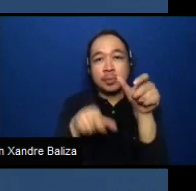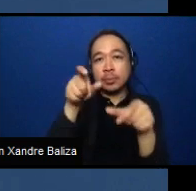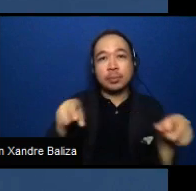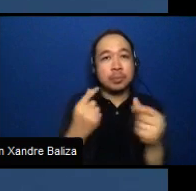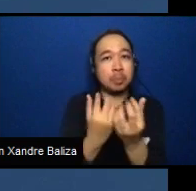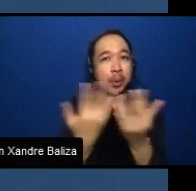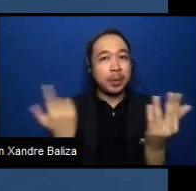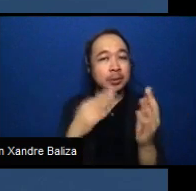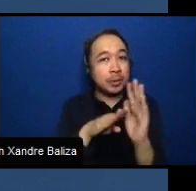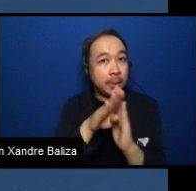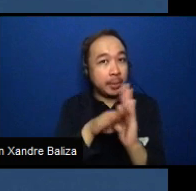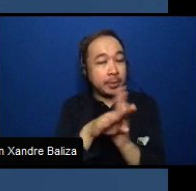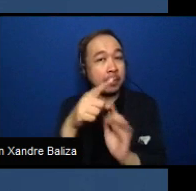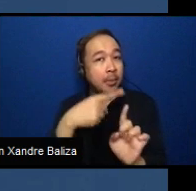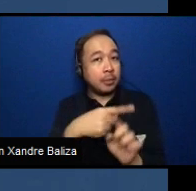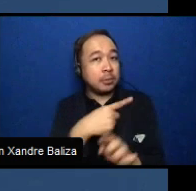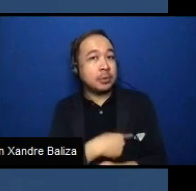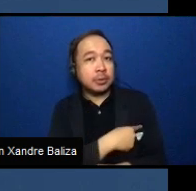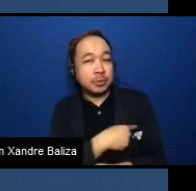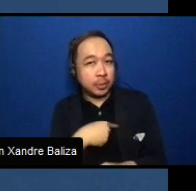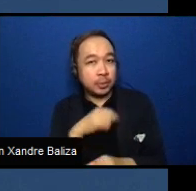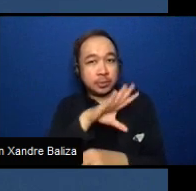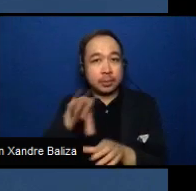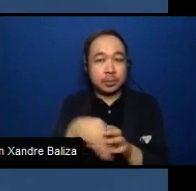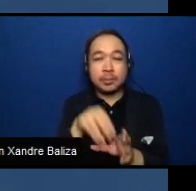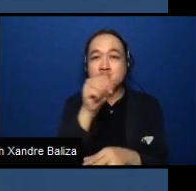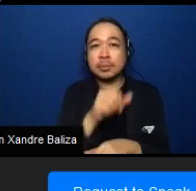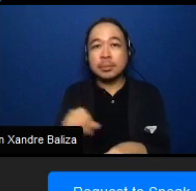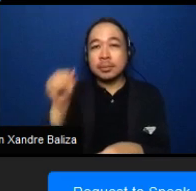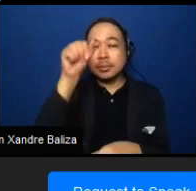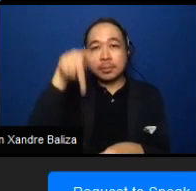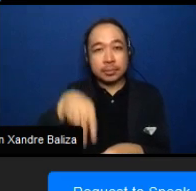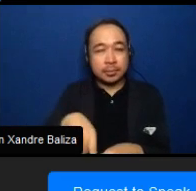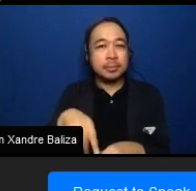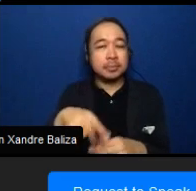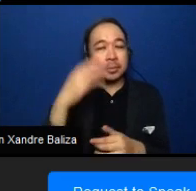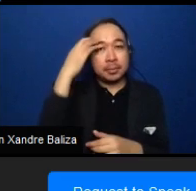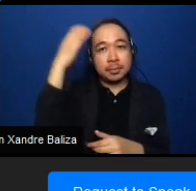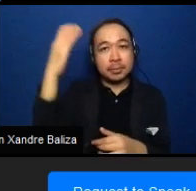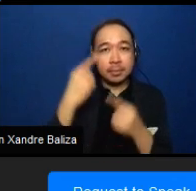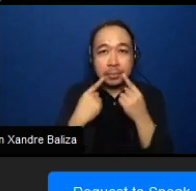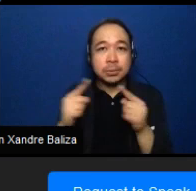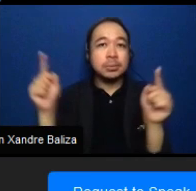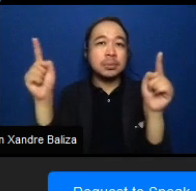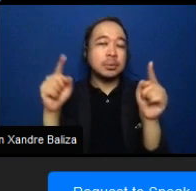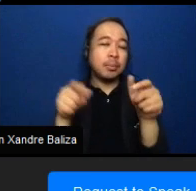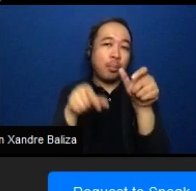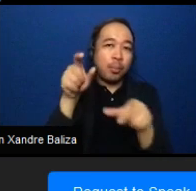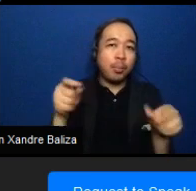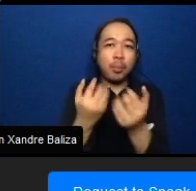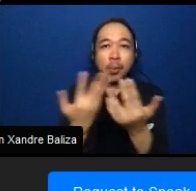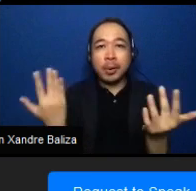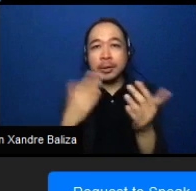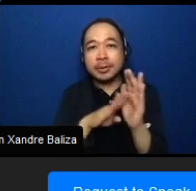and of the commitments contained in the Asian and Pacific Ministerial Declaration on Population and Development,